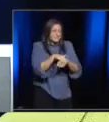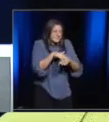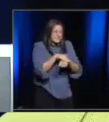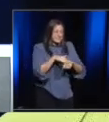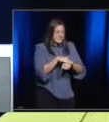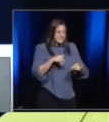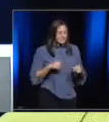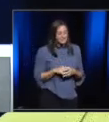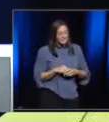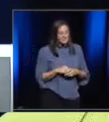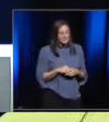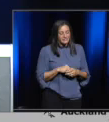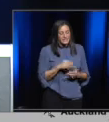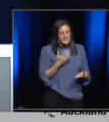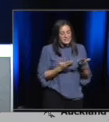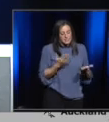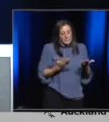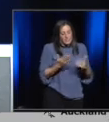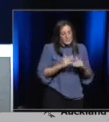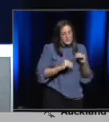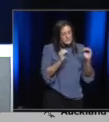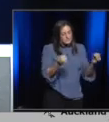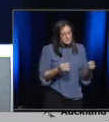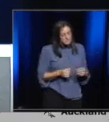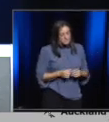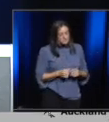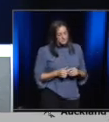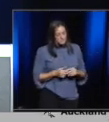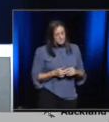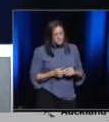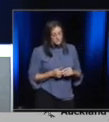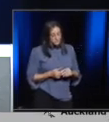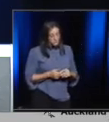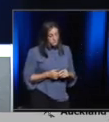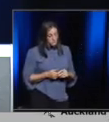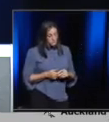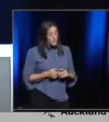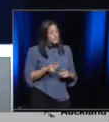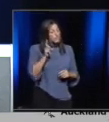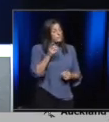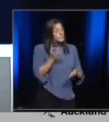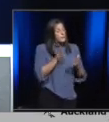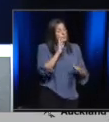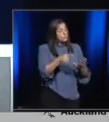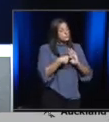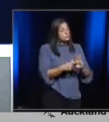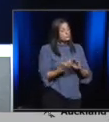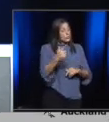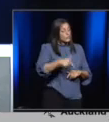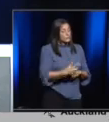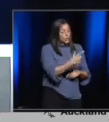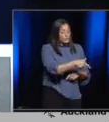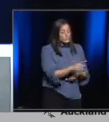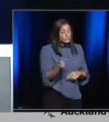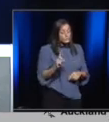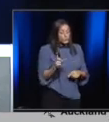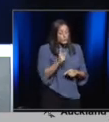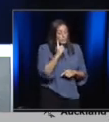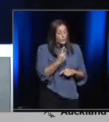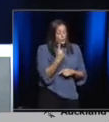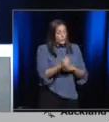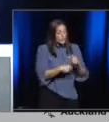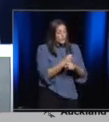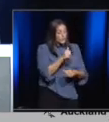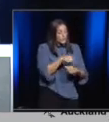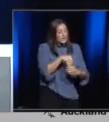primary method that we would use. These maps show where the dolphins were in 1 year of each of the 3